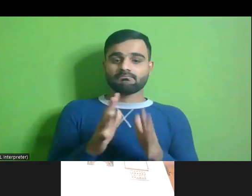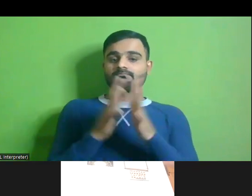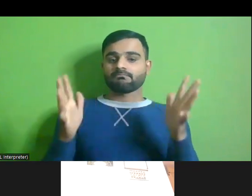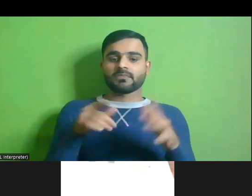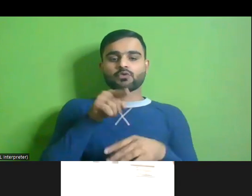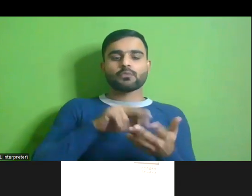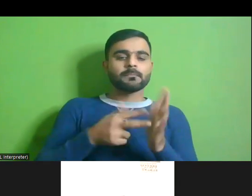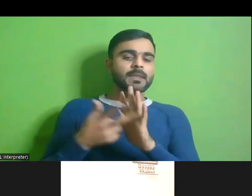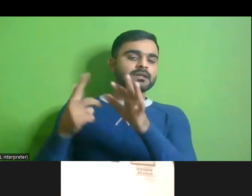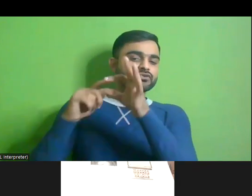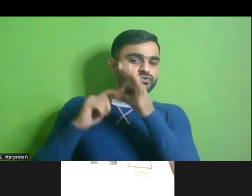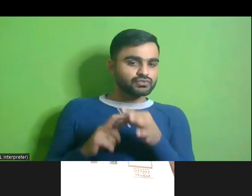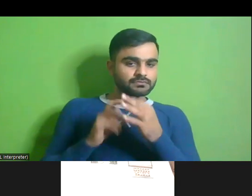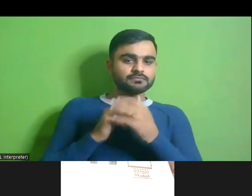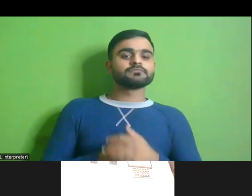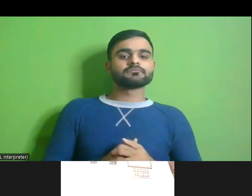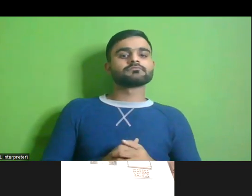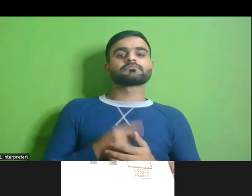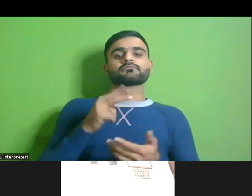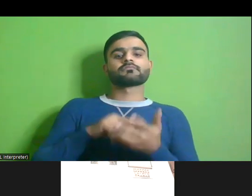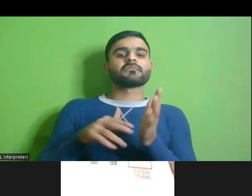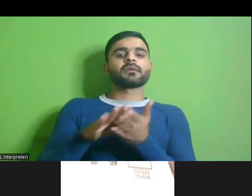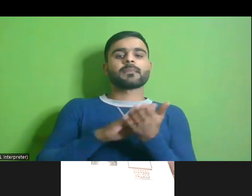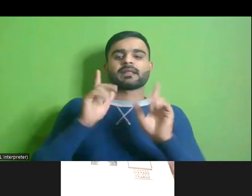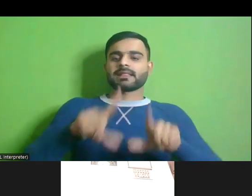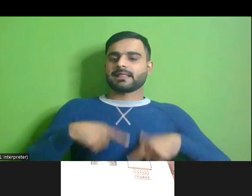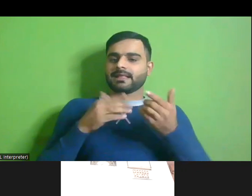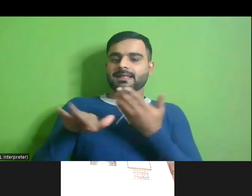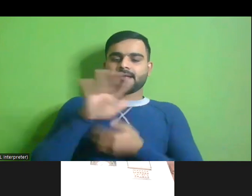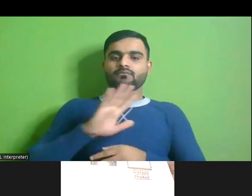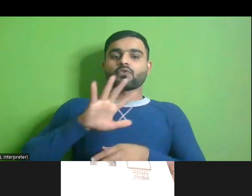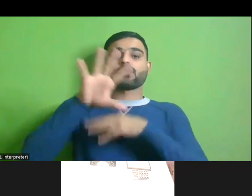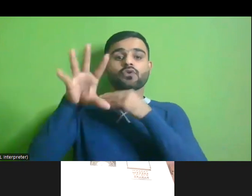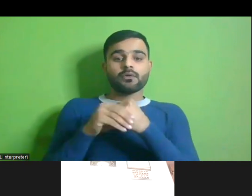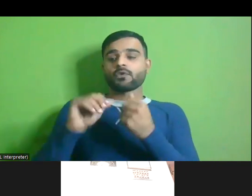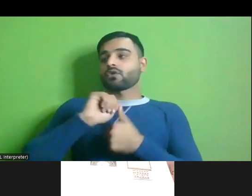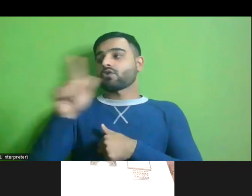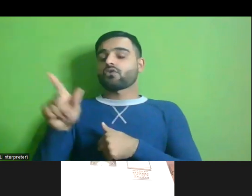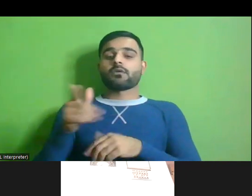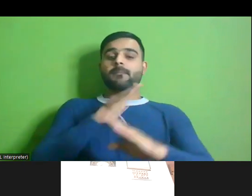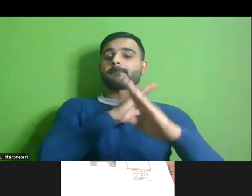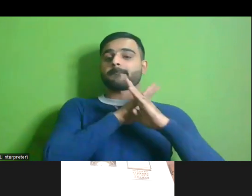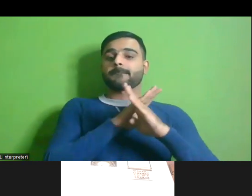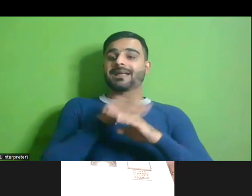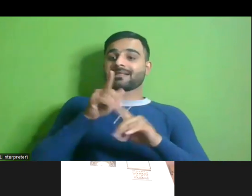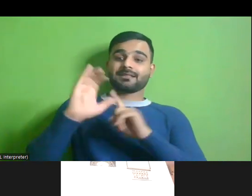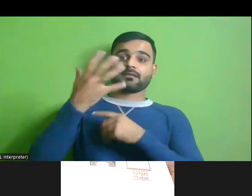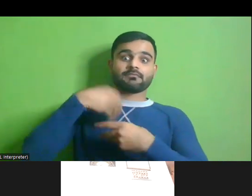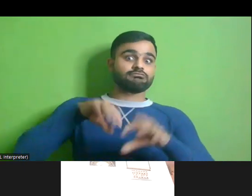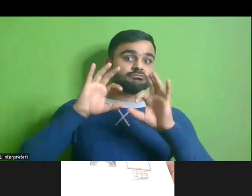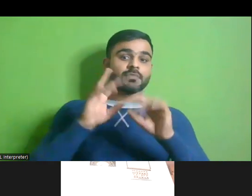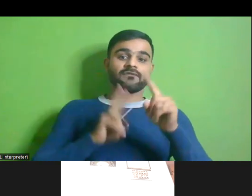not just a question of just for basic livelihood, but it's for also all of this, the protection of these rich cultural